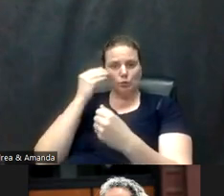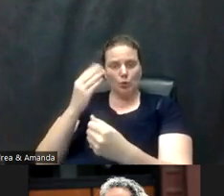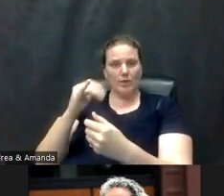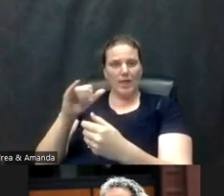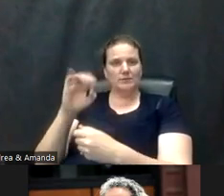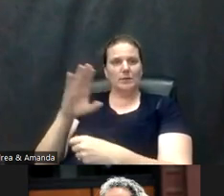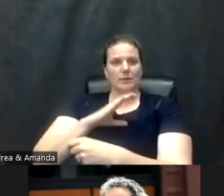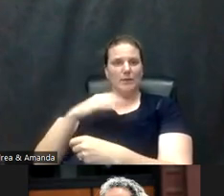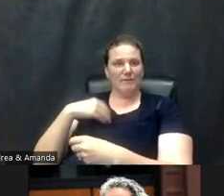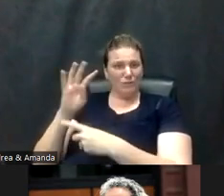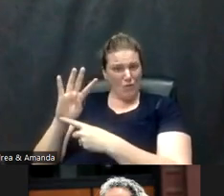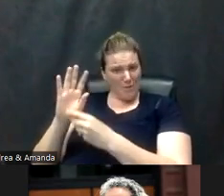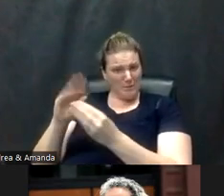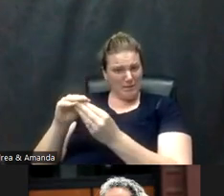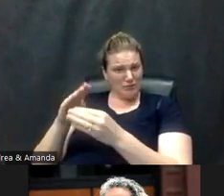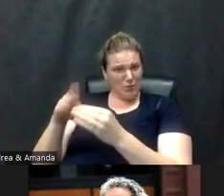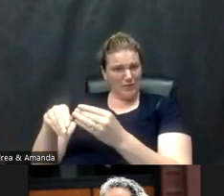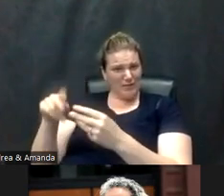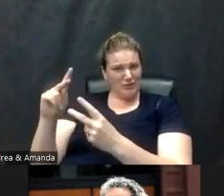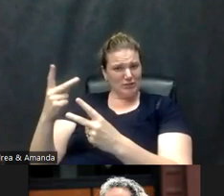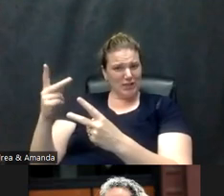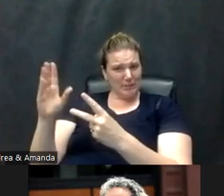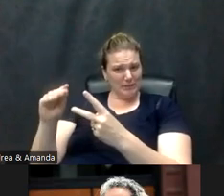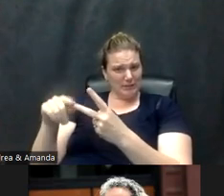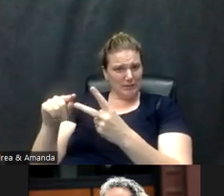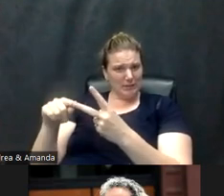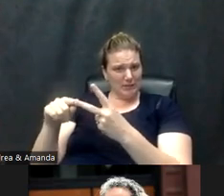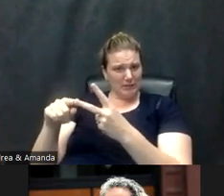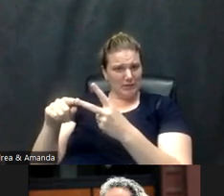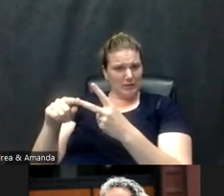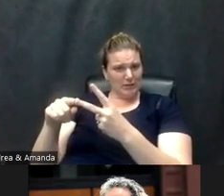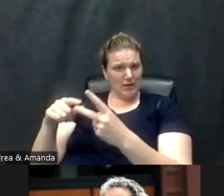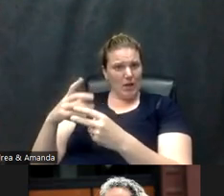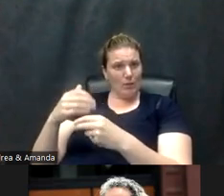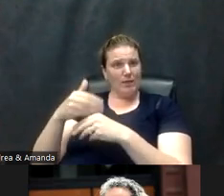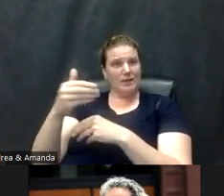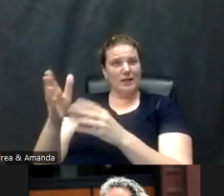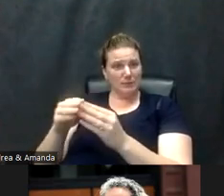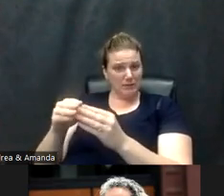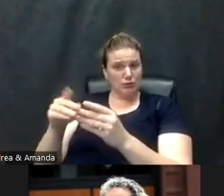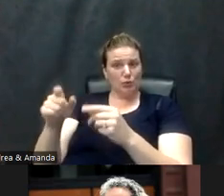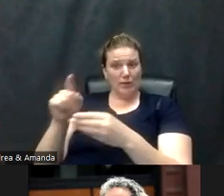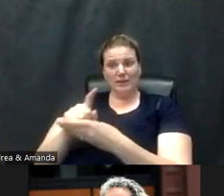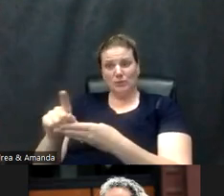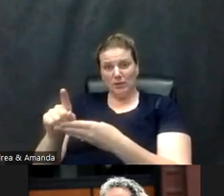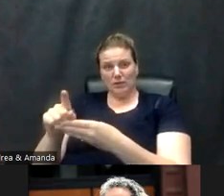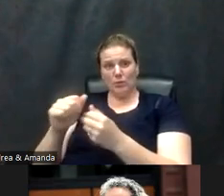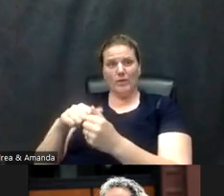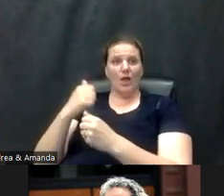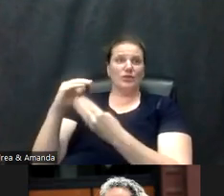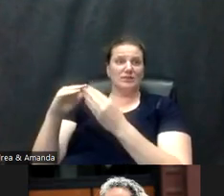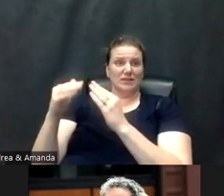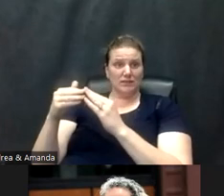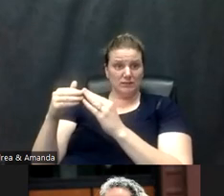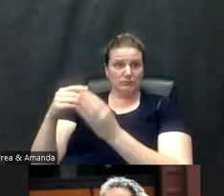subcommittee has 4 meetings total and this is our second meeting. And I wanna spend the next meeting doing what we did this week with the other cities that we haven't